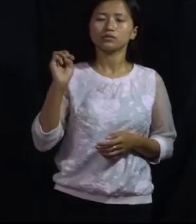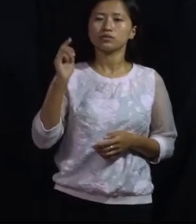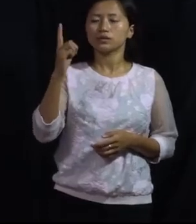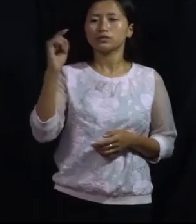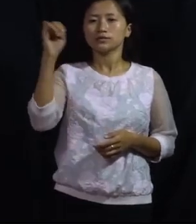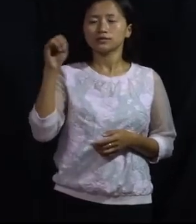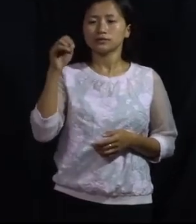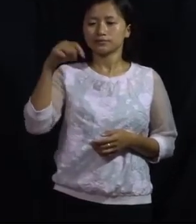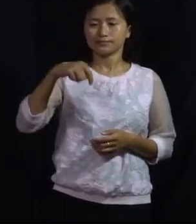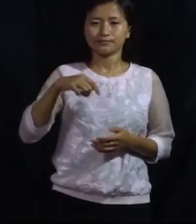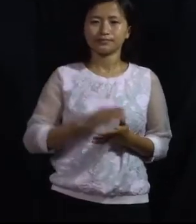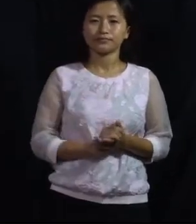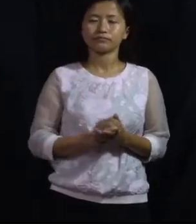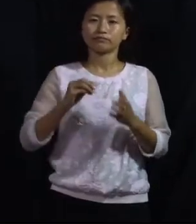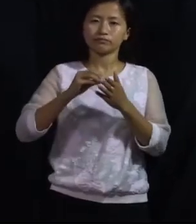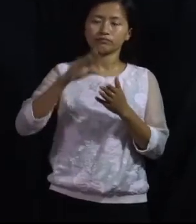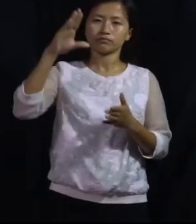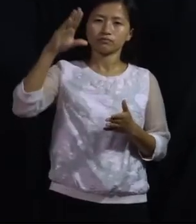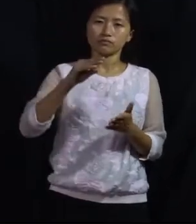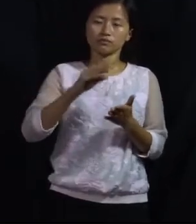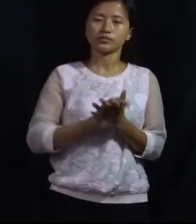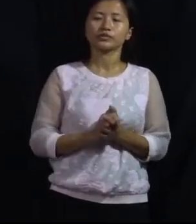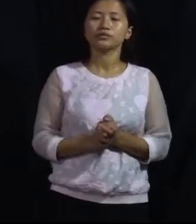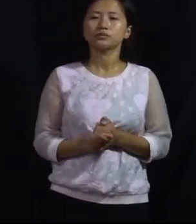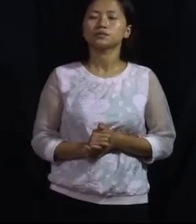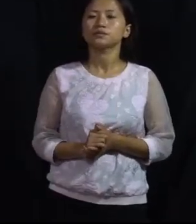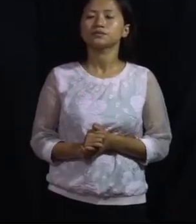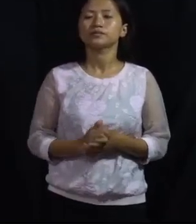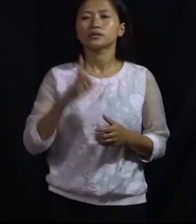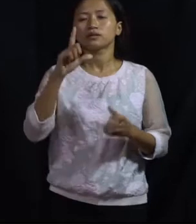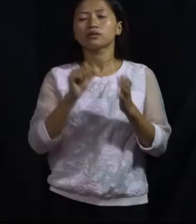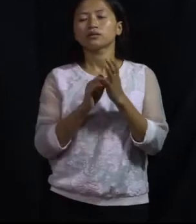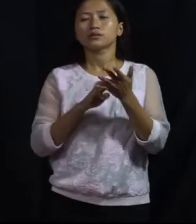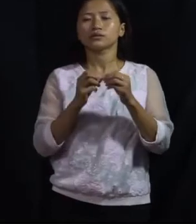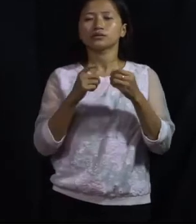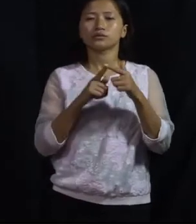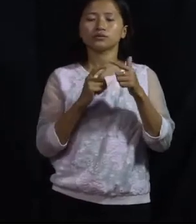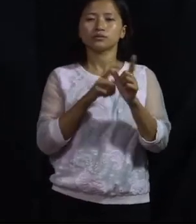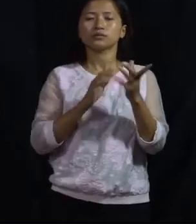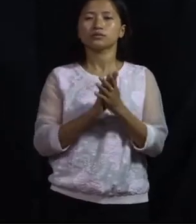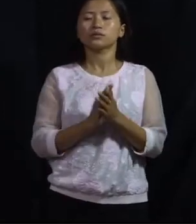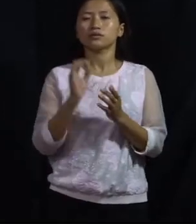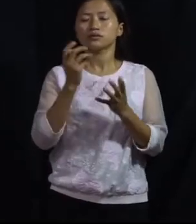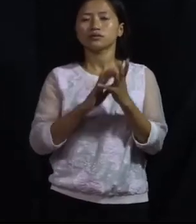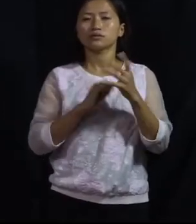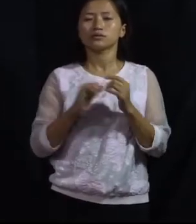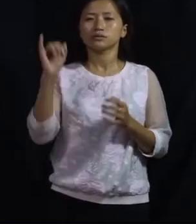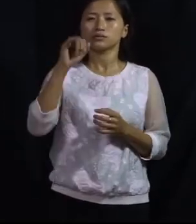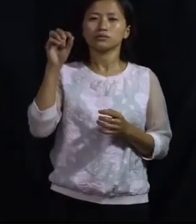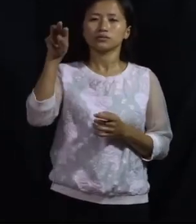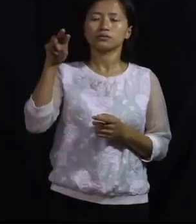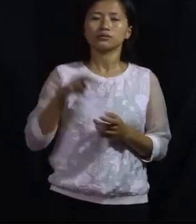2,160 now. It has been already decreased. Now on the liability side, you have sundry creditors